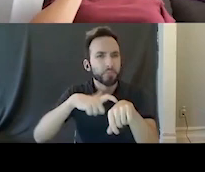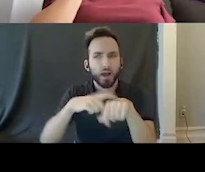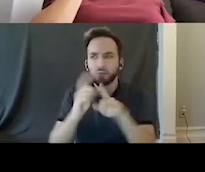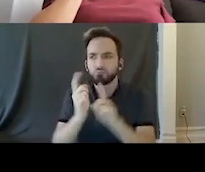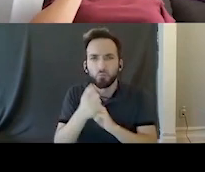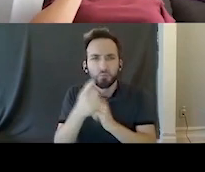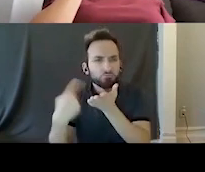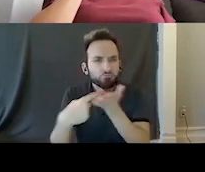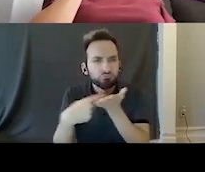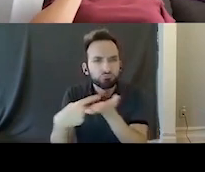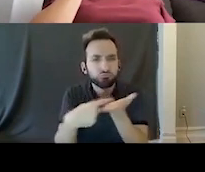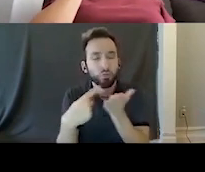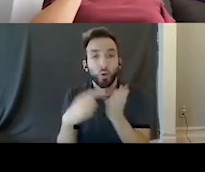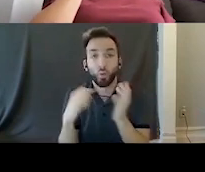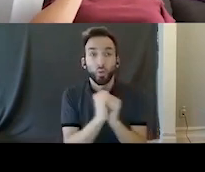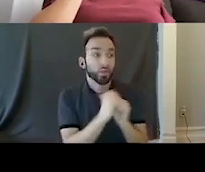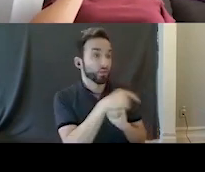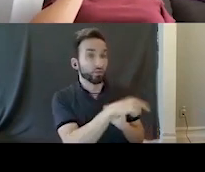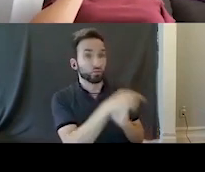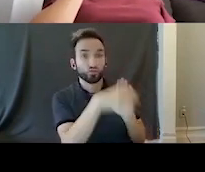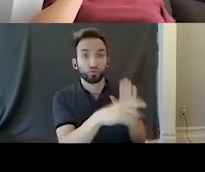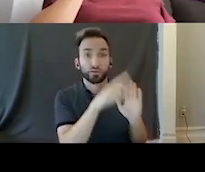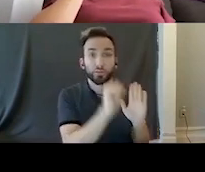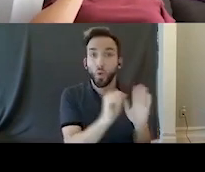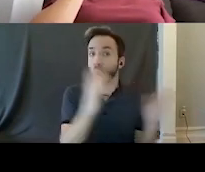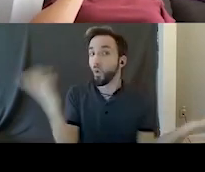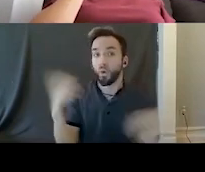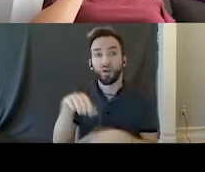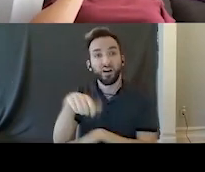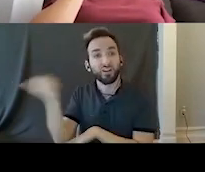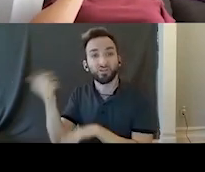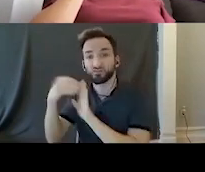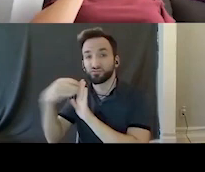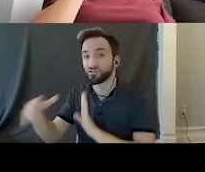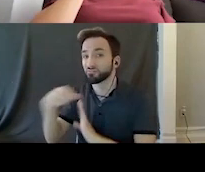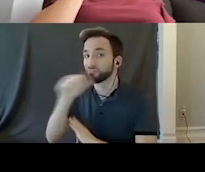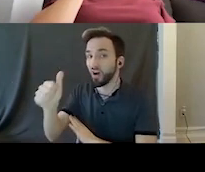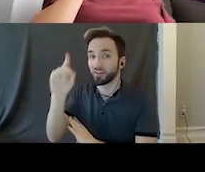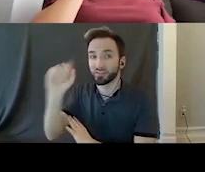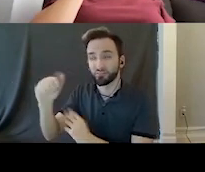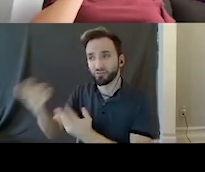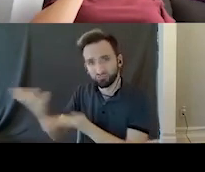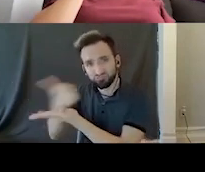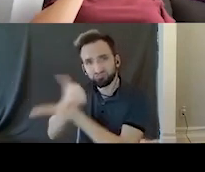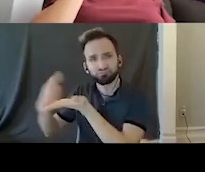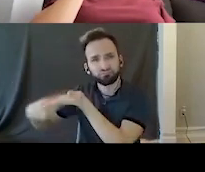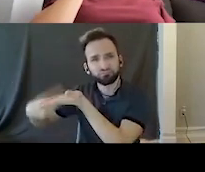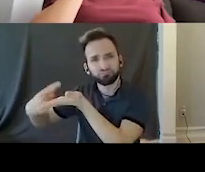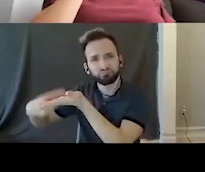with disabilities or with able-bodied students. Just talk about it. It's amazing. Learning your friends' needs and wants.